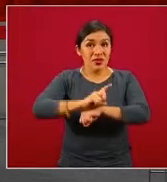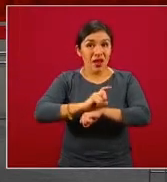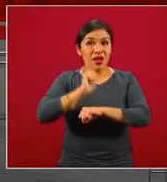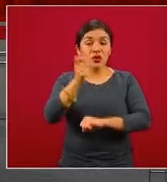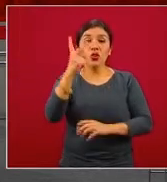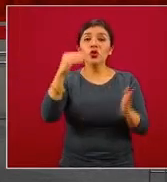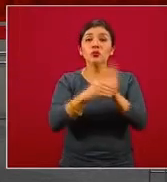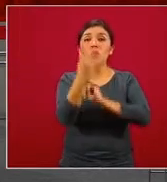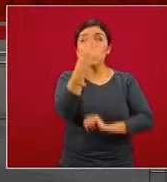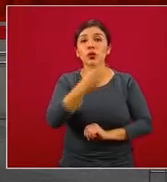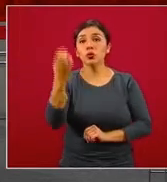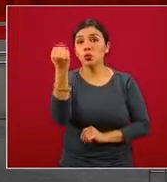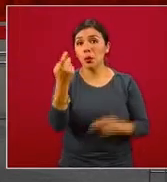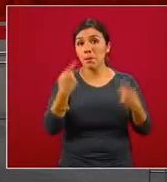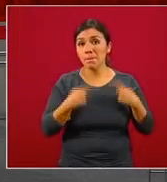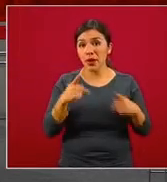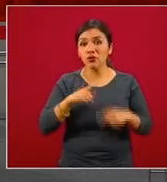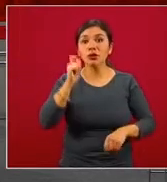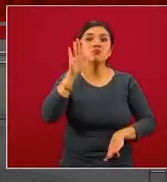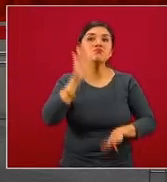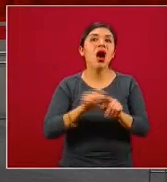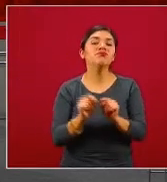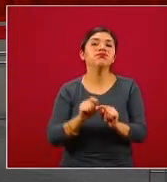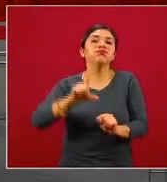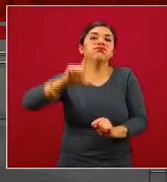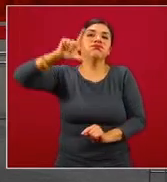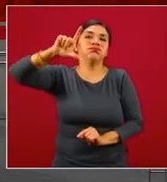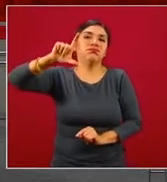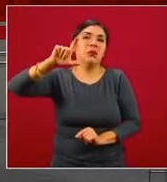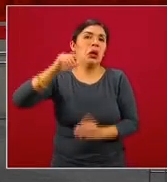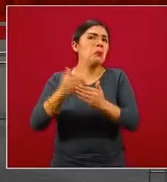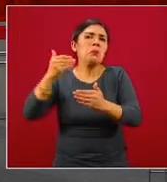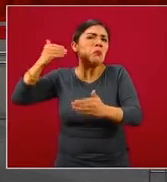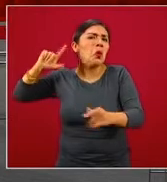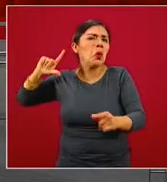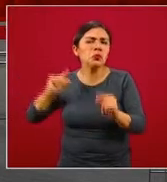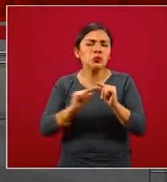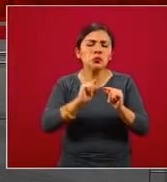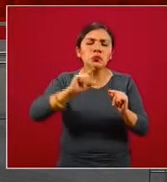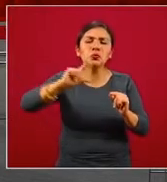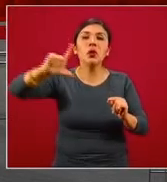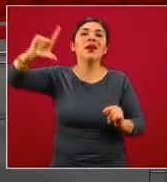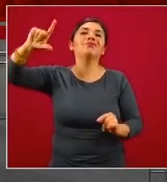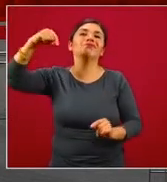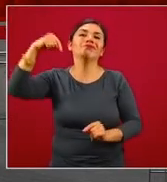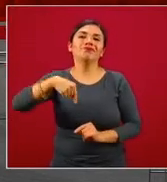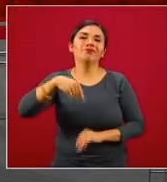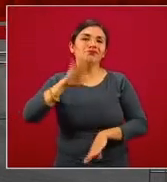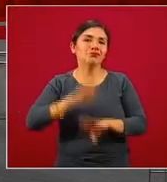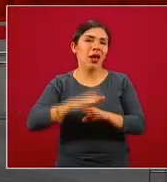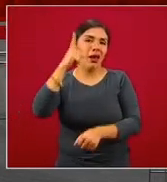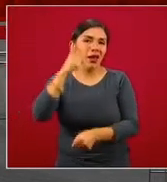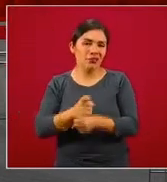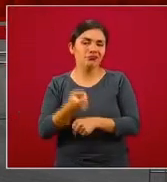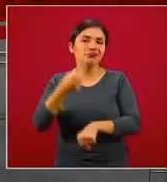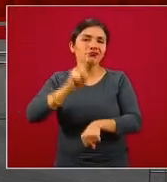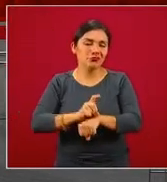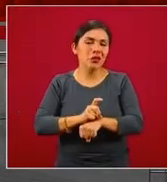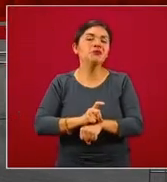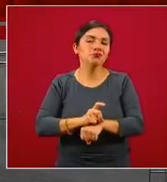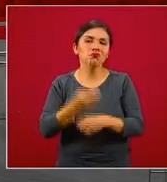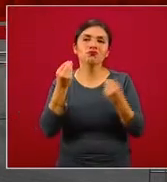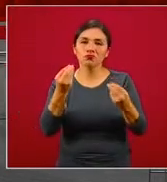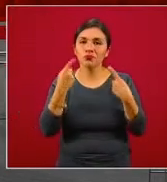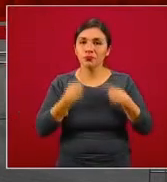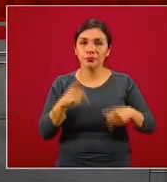bar with today's date. That is the highest bar that we've ever todos had demás uh, días en donde se han estado from every single day that we've confirmando been